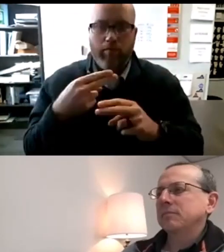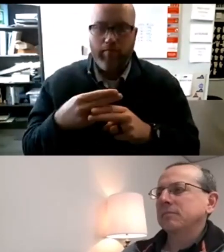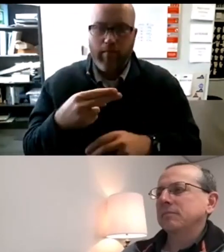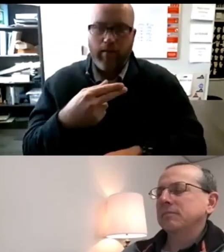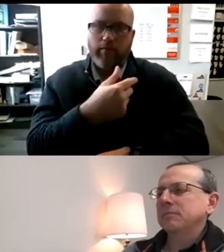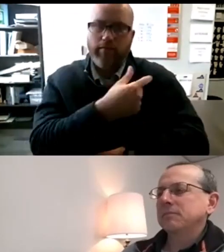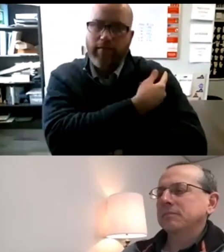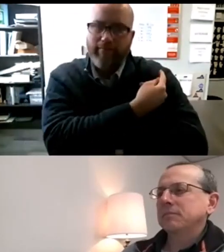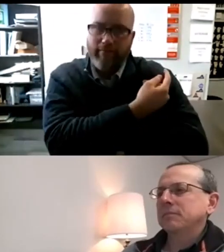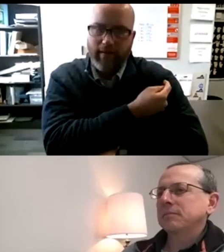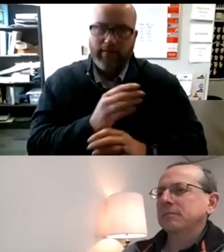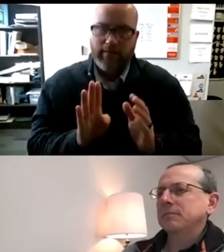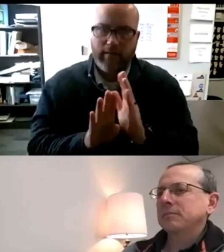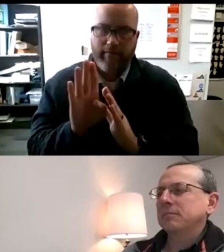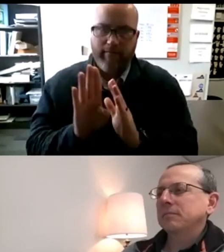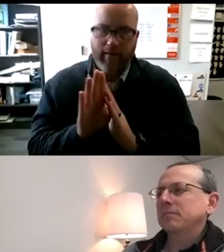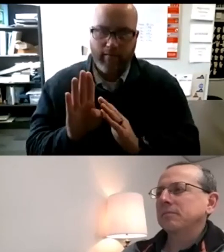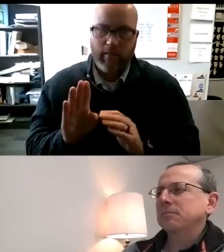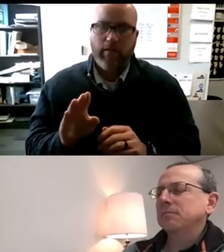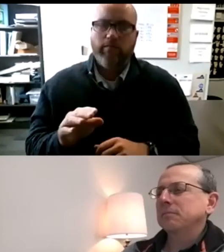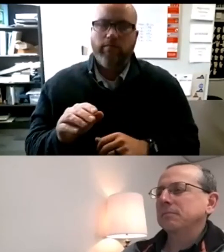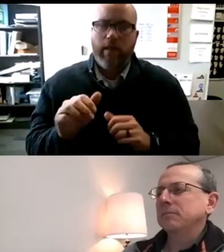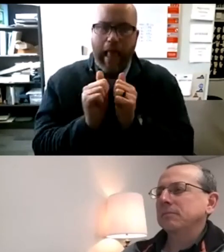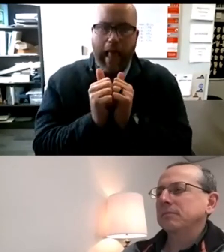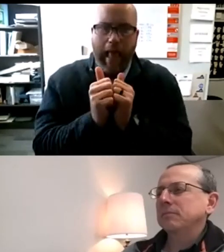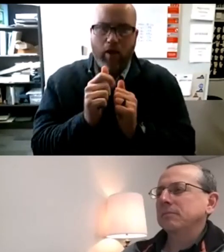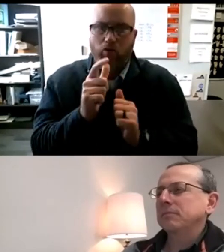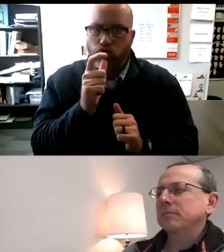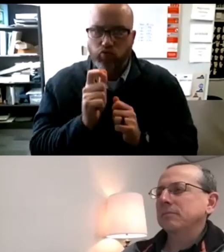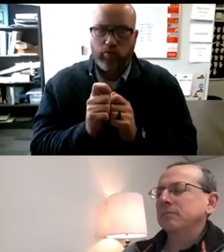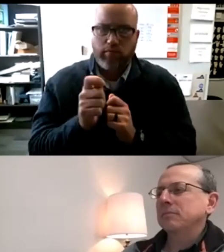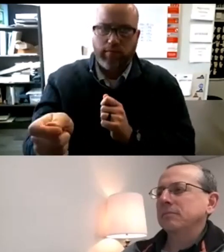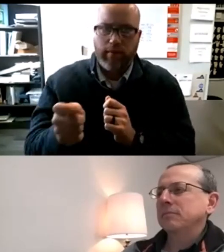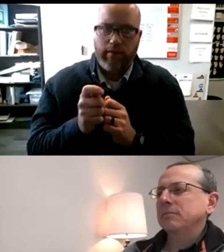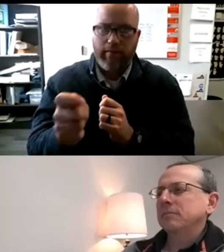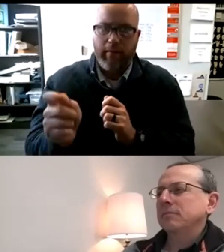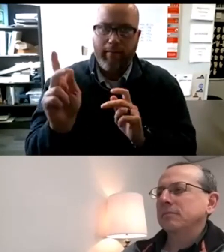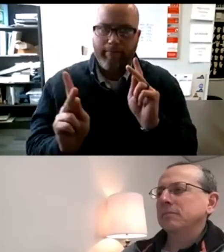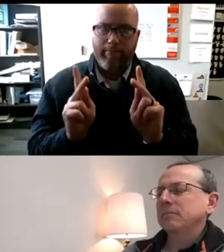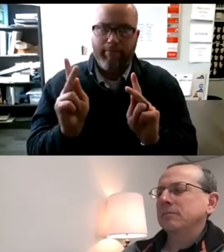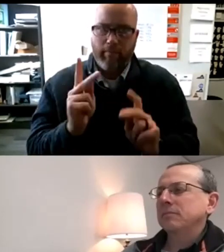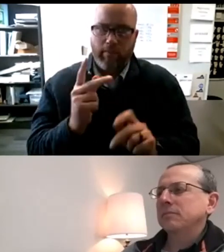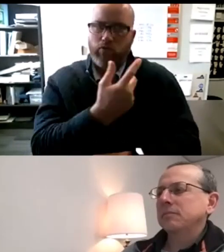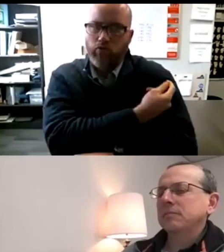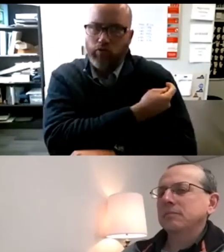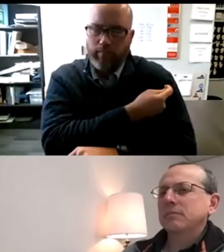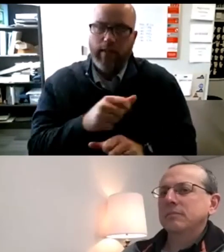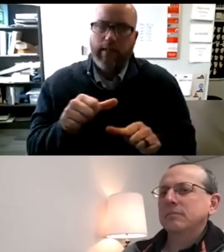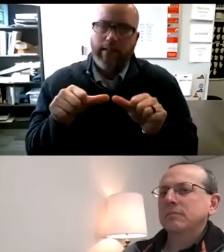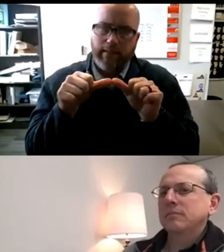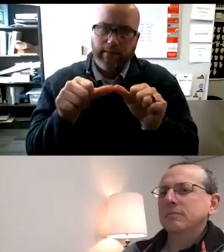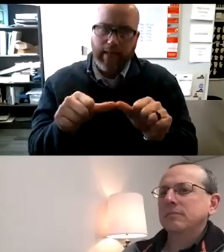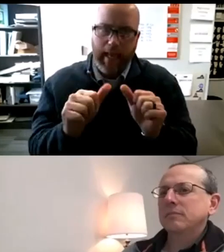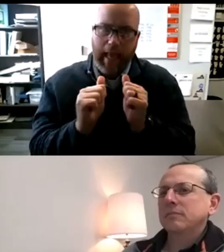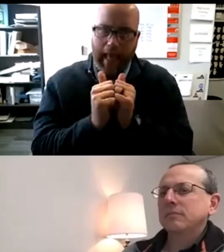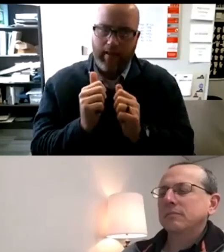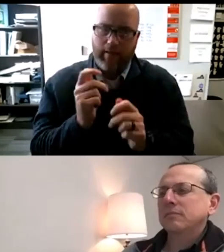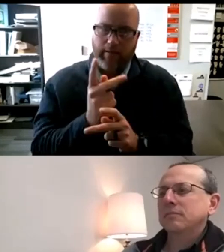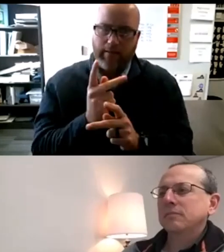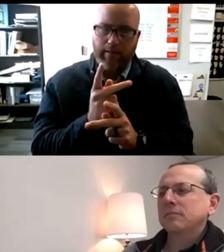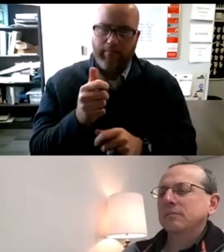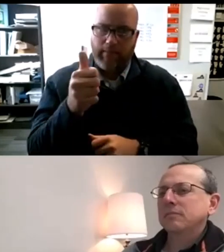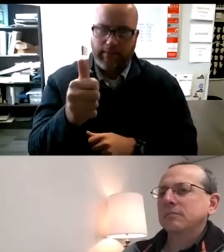vaccine, its distribution, and how you can continue to keep you and your loved